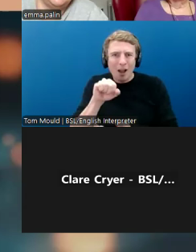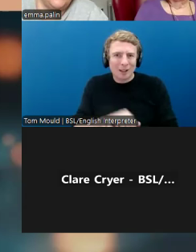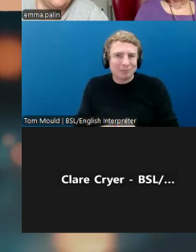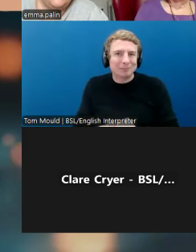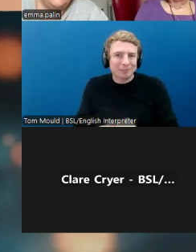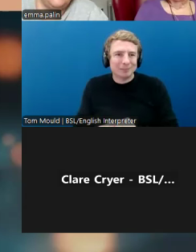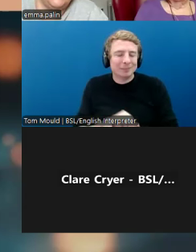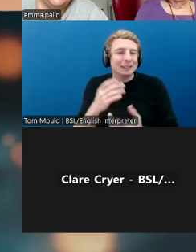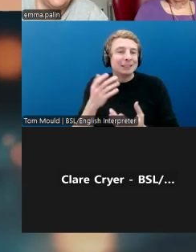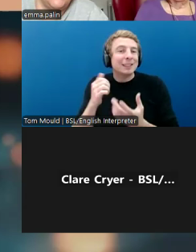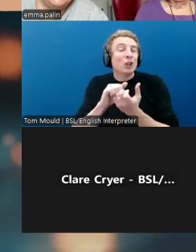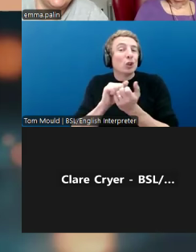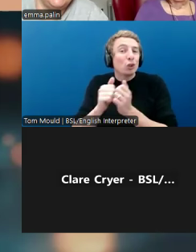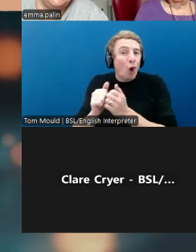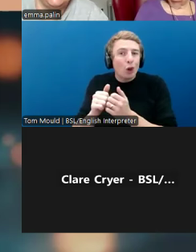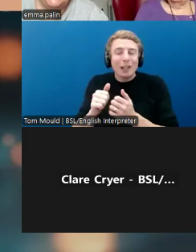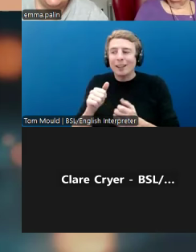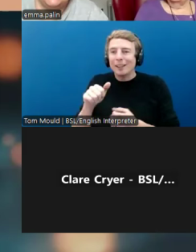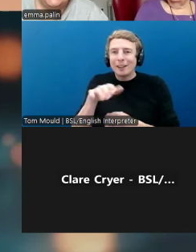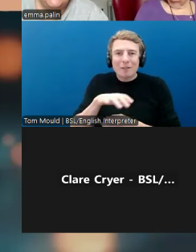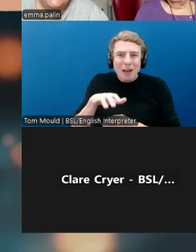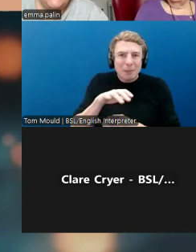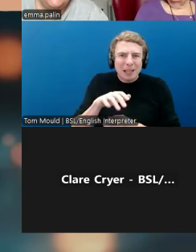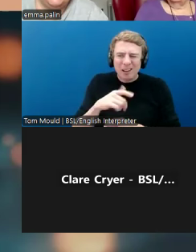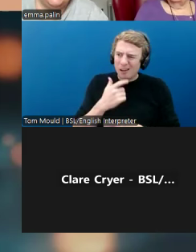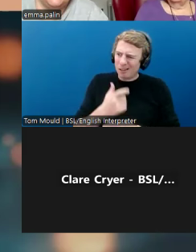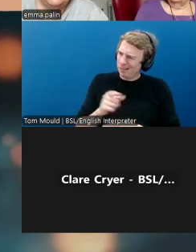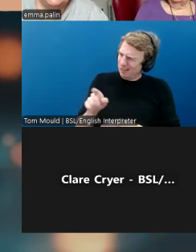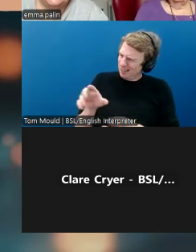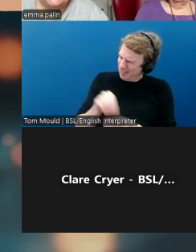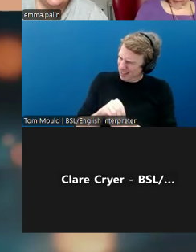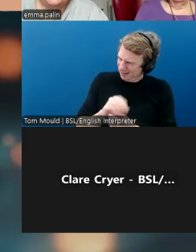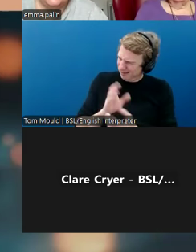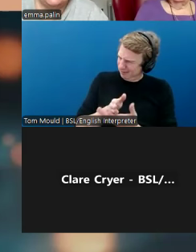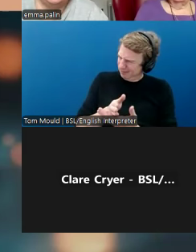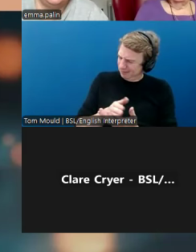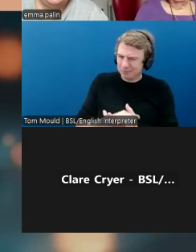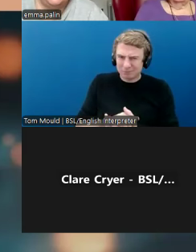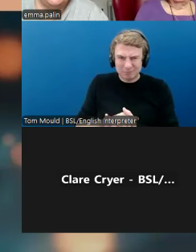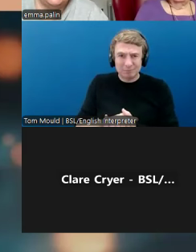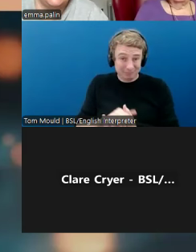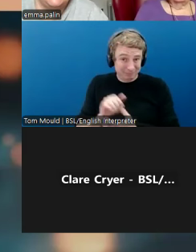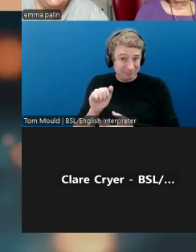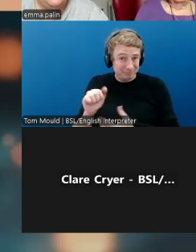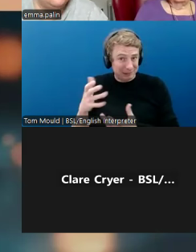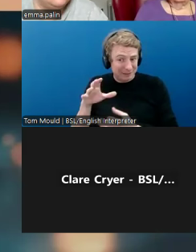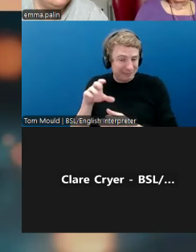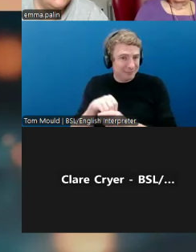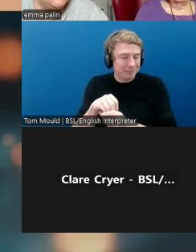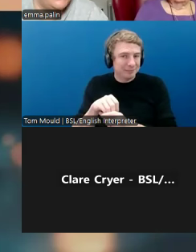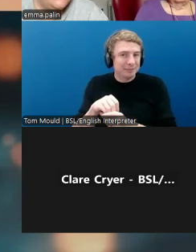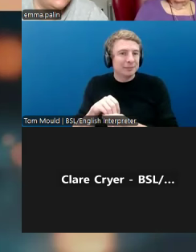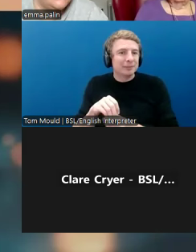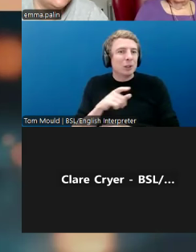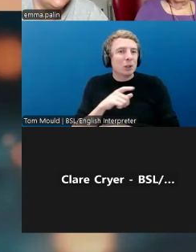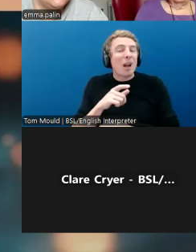and his family were really surprised that he engaged in this as a medium, as he wouldn't